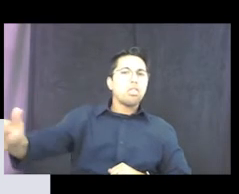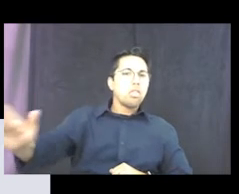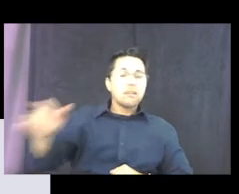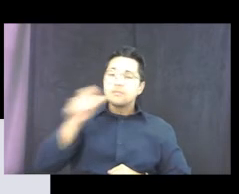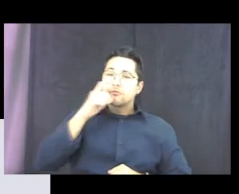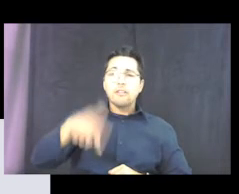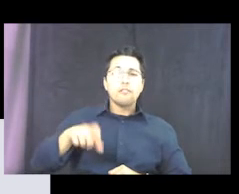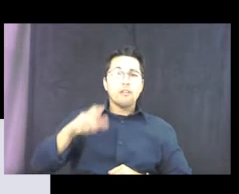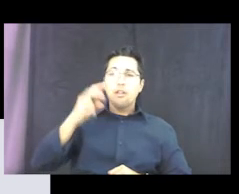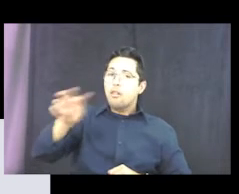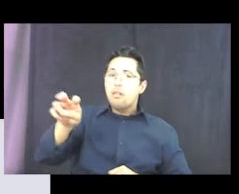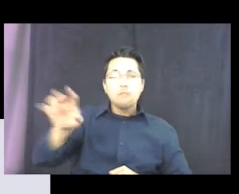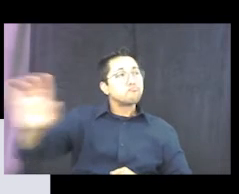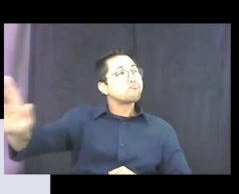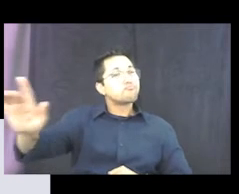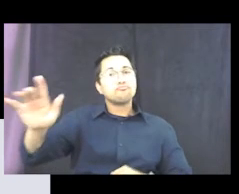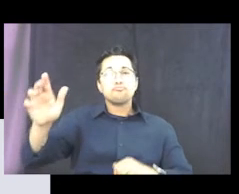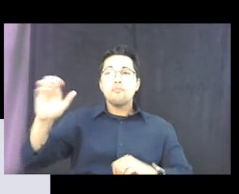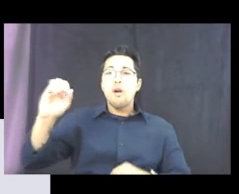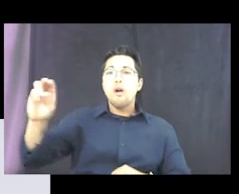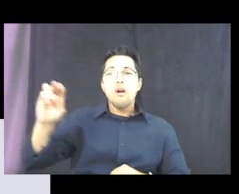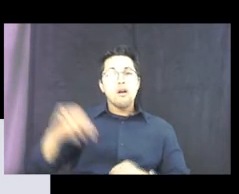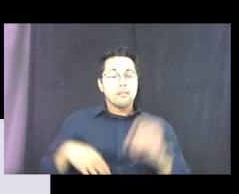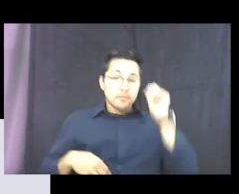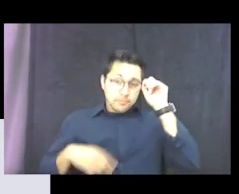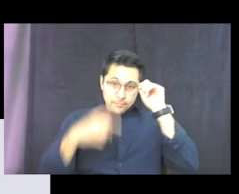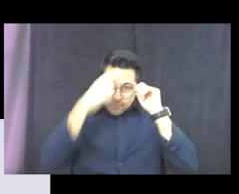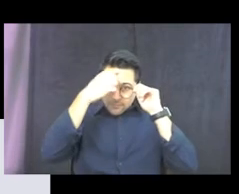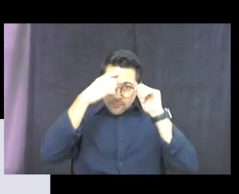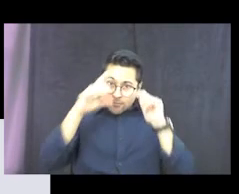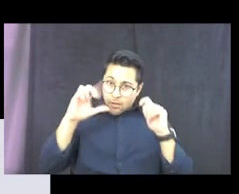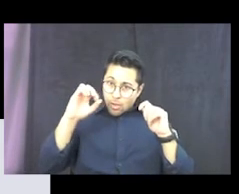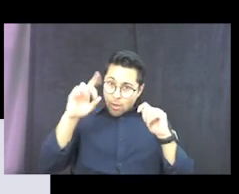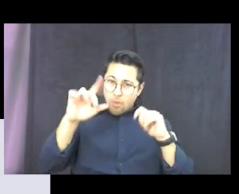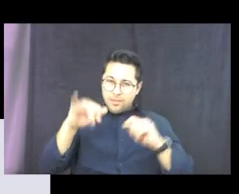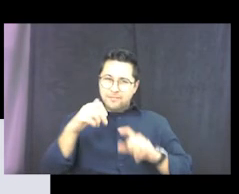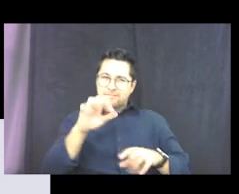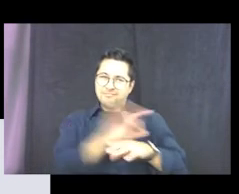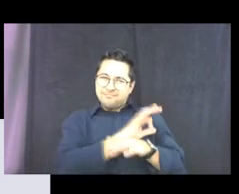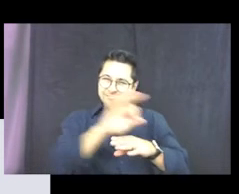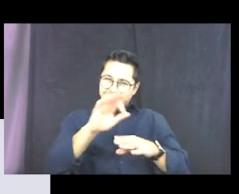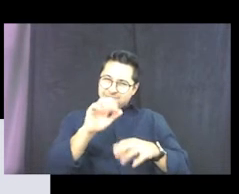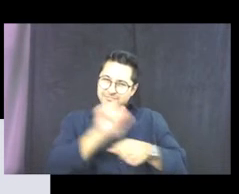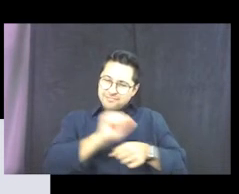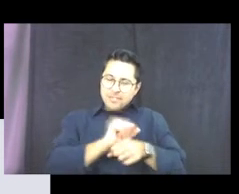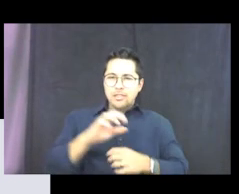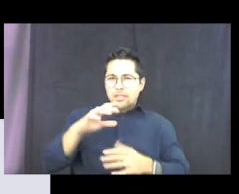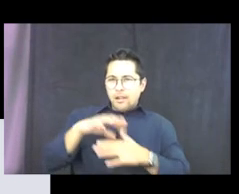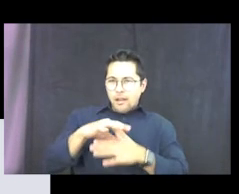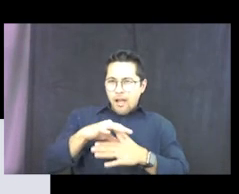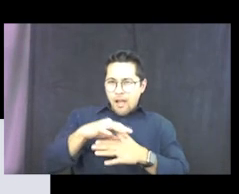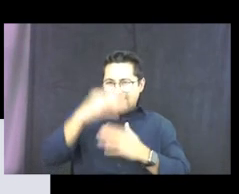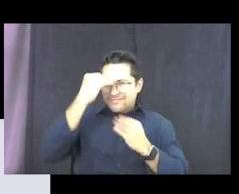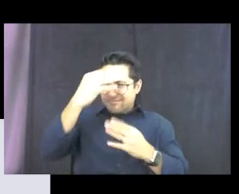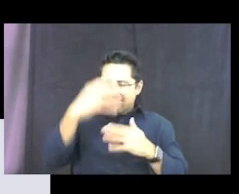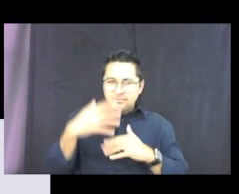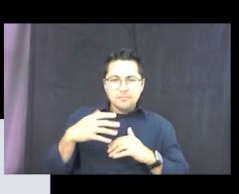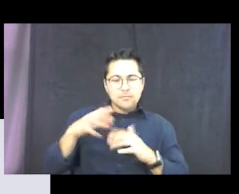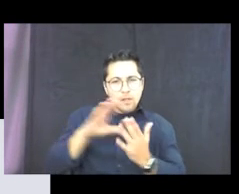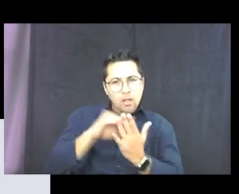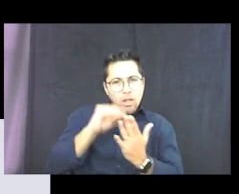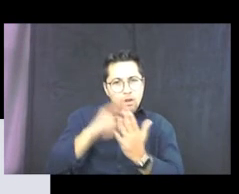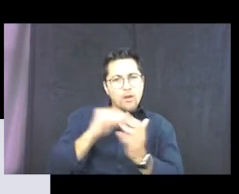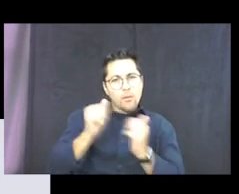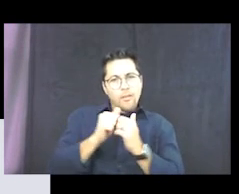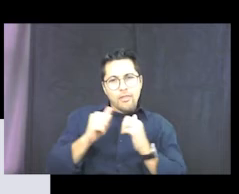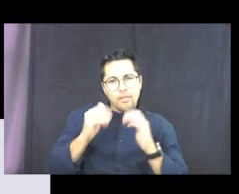without looking. Cognitive load is a functional task, the content and learning with operational tasks. That's